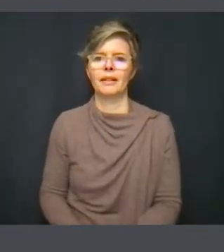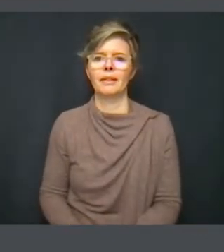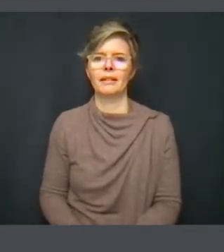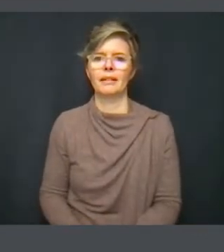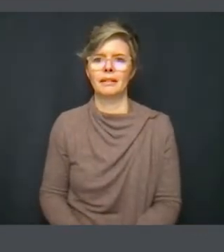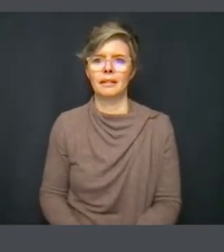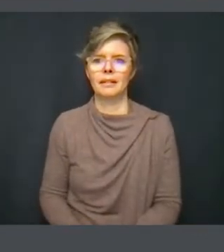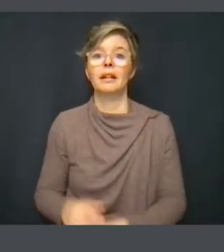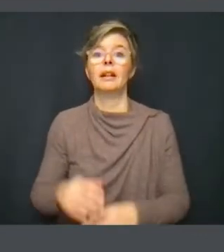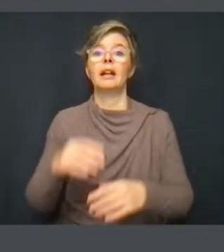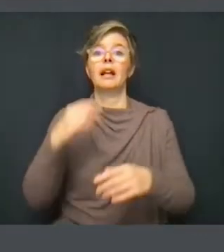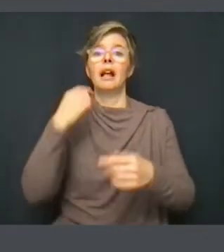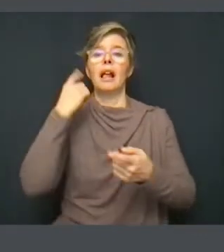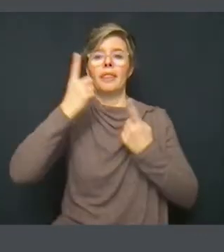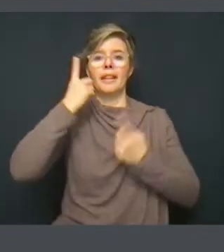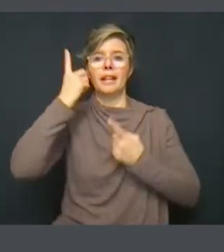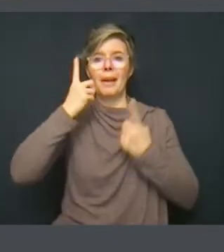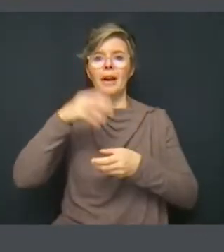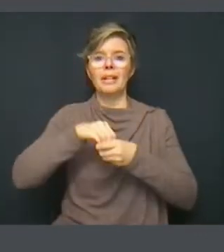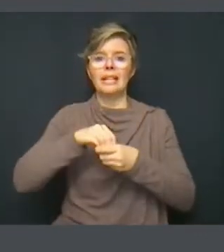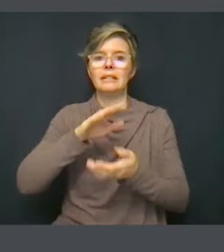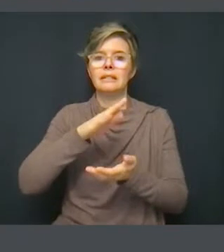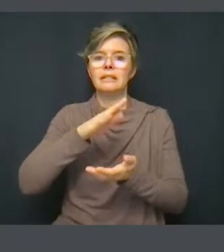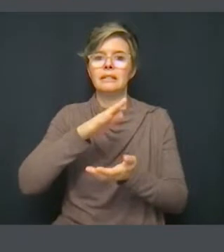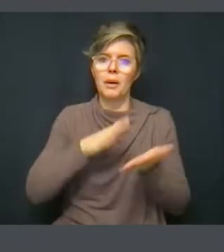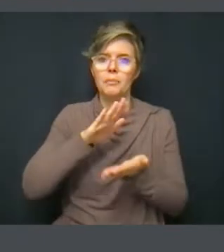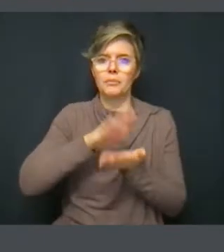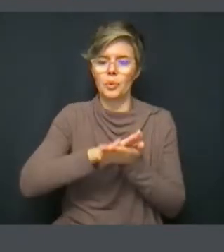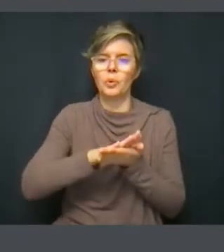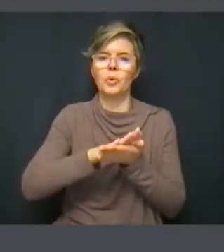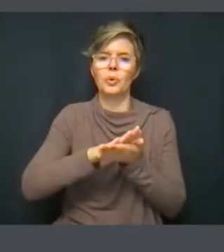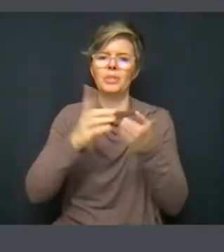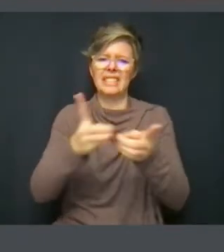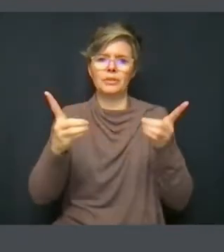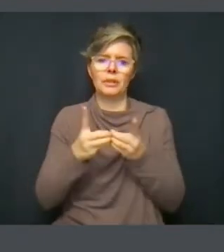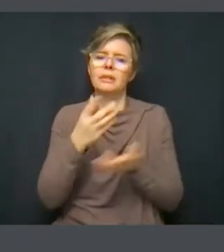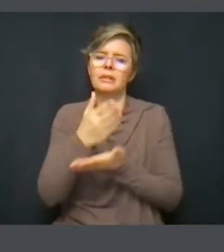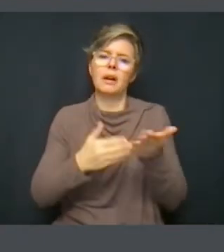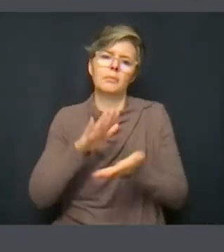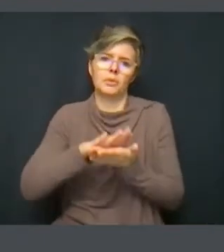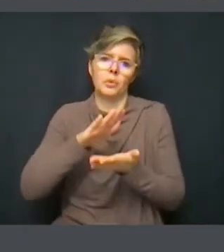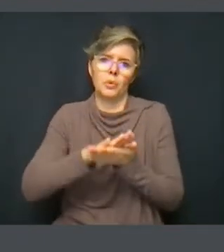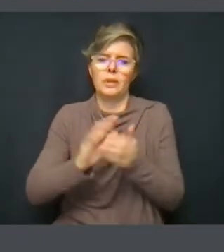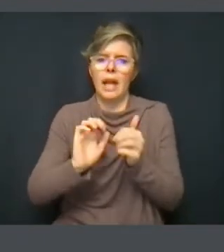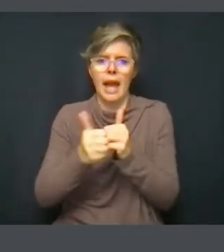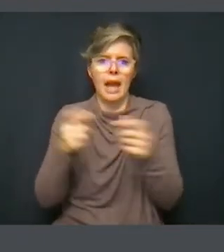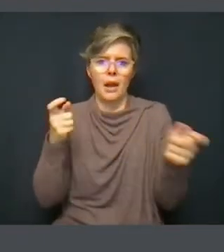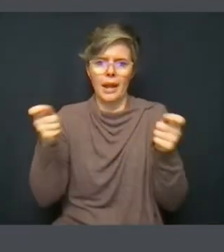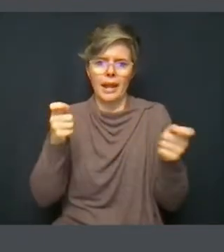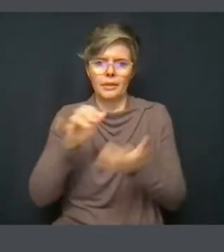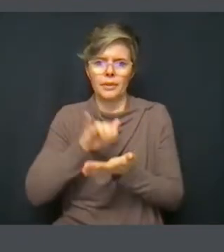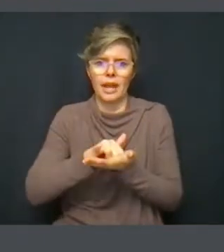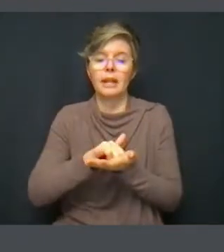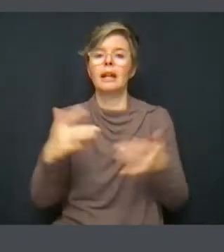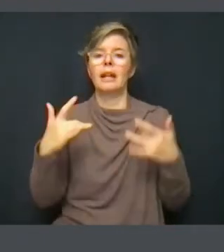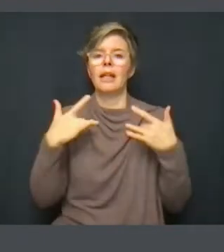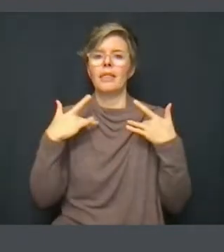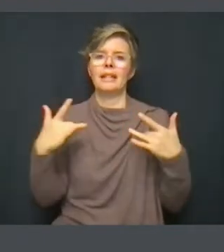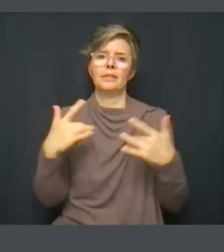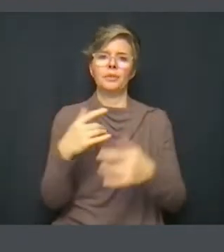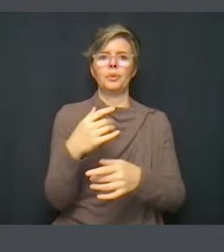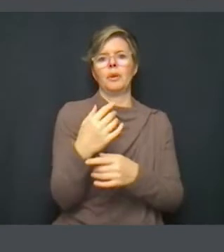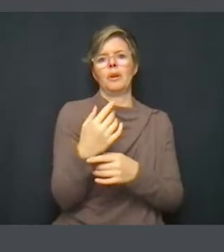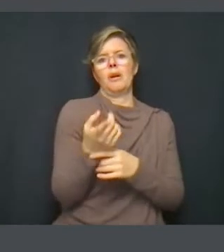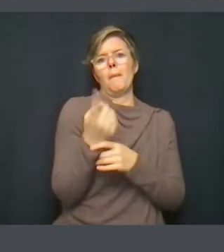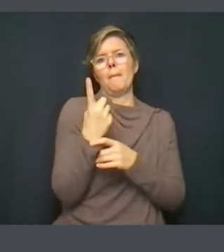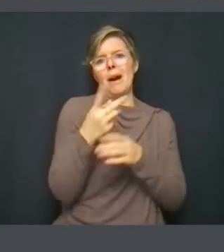for example, in some school districts, the way that they'll handle dual language assessment is they will have the monolingual English SLP